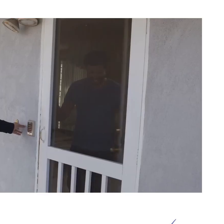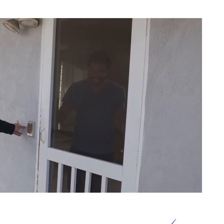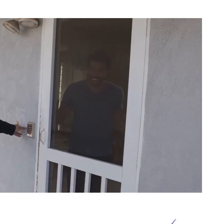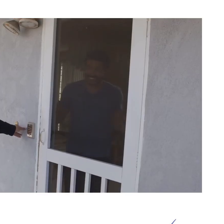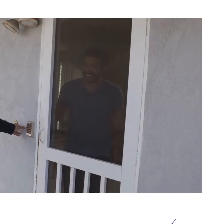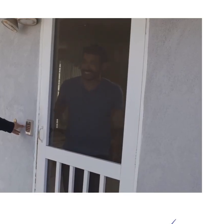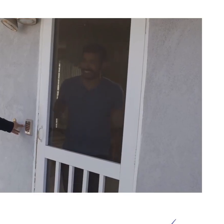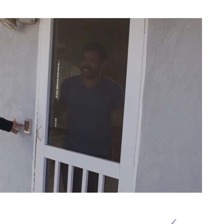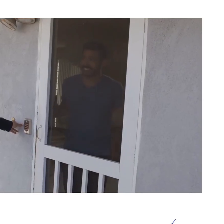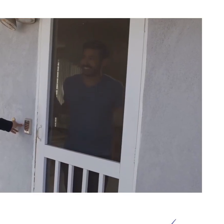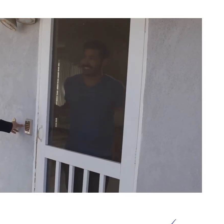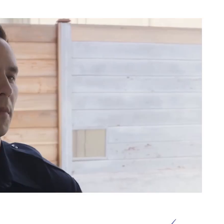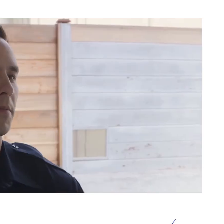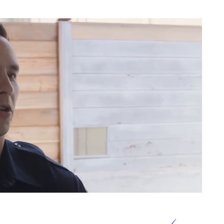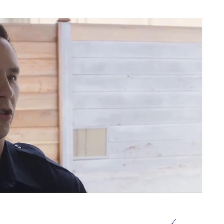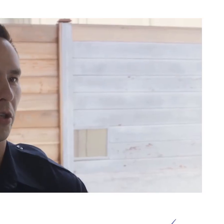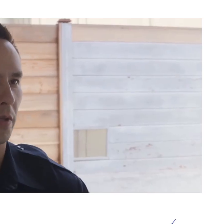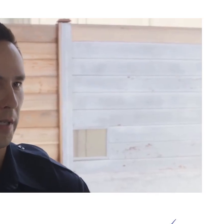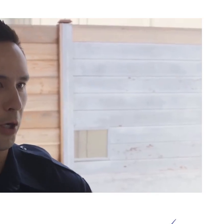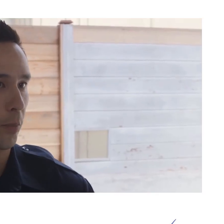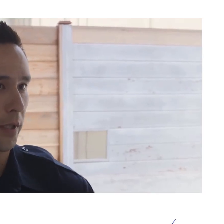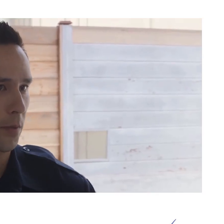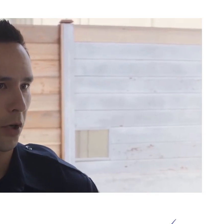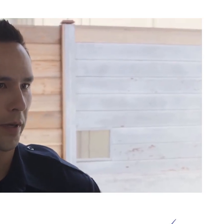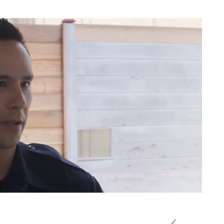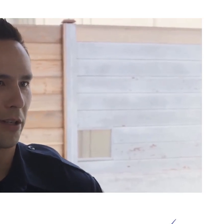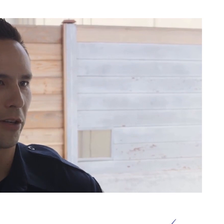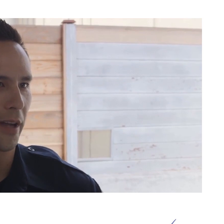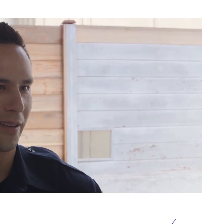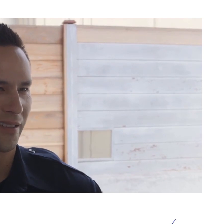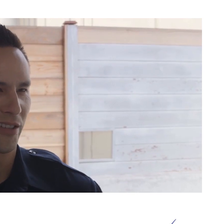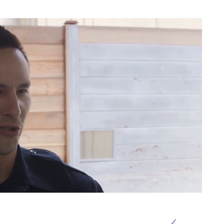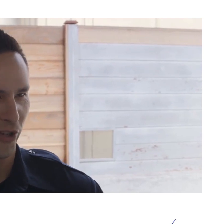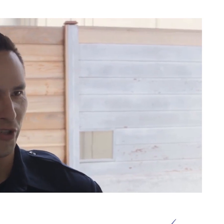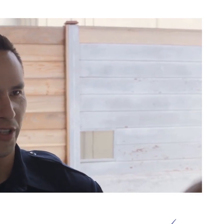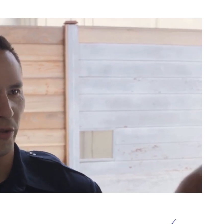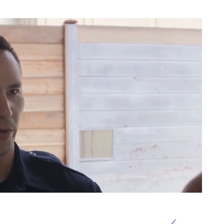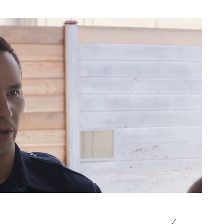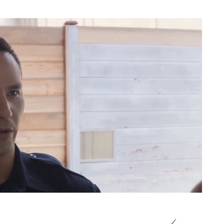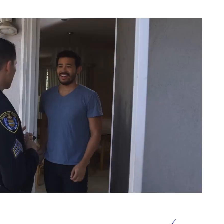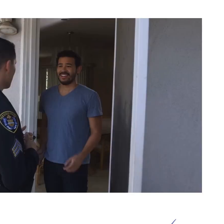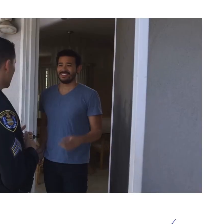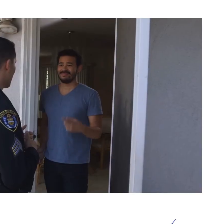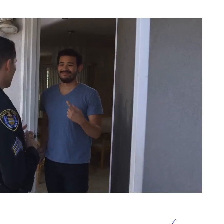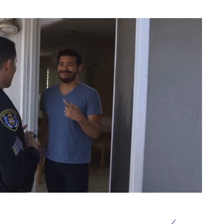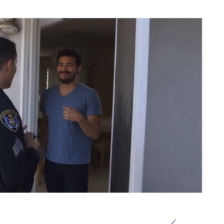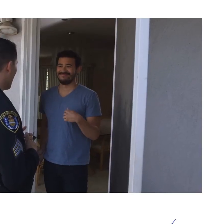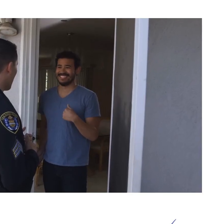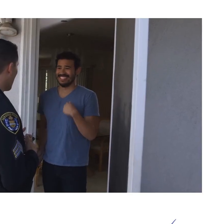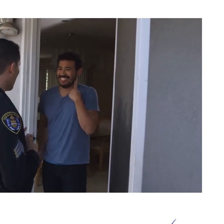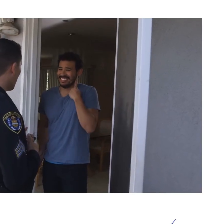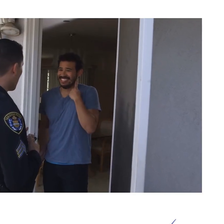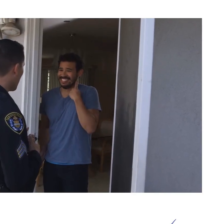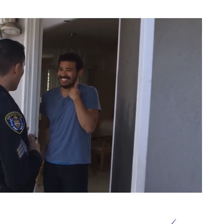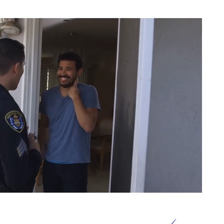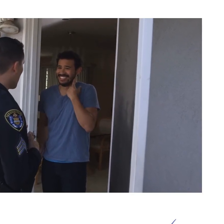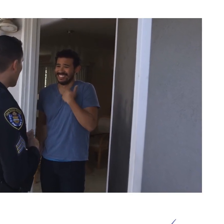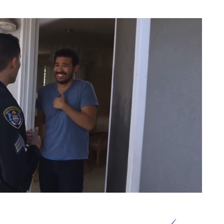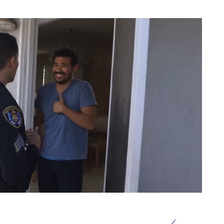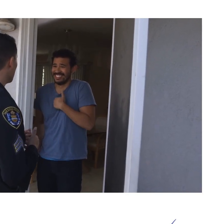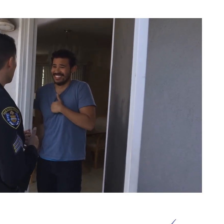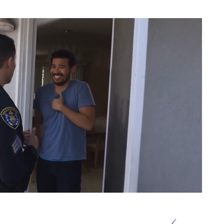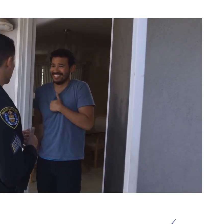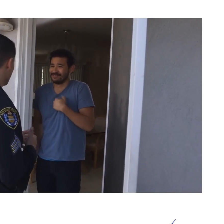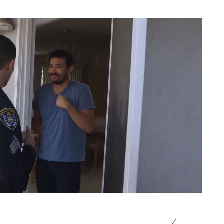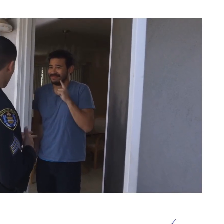except works on each other? Hi, I'm Sergeant Lowe with San Diego Police Department. You know that construction down the road? It's, uh, they hit a gas line and